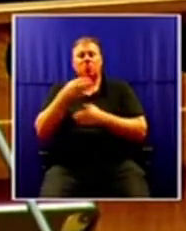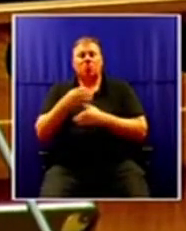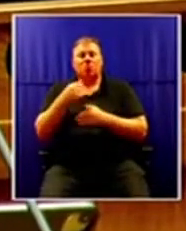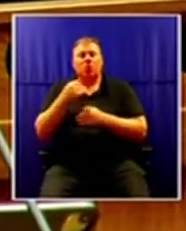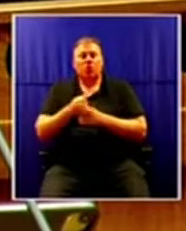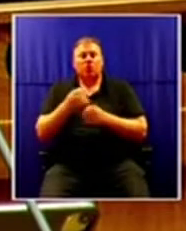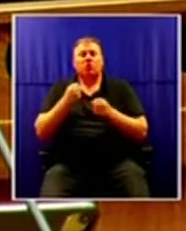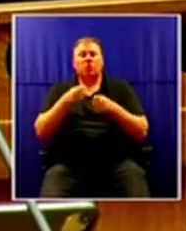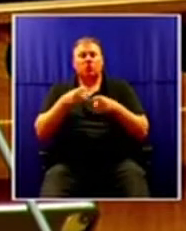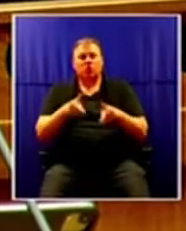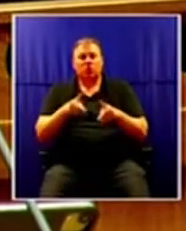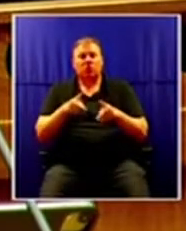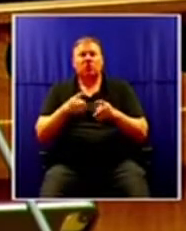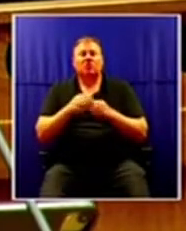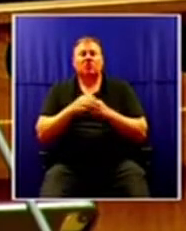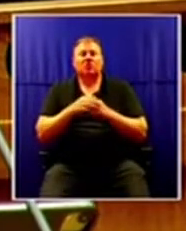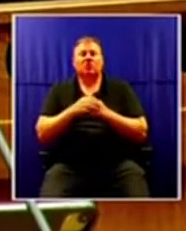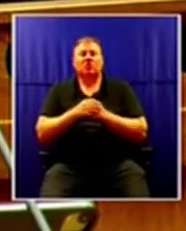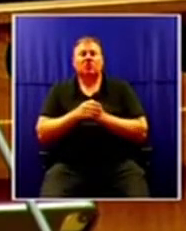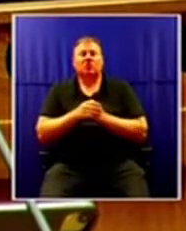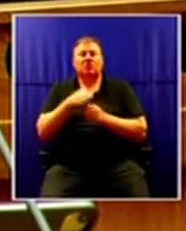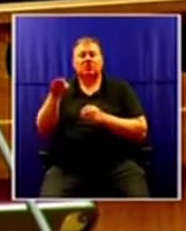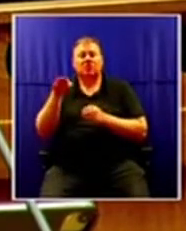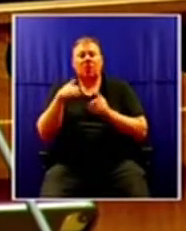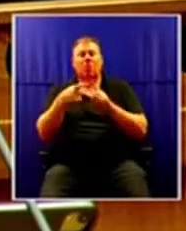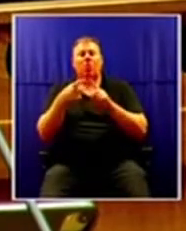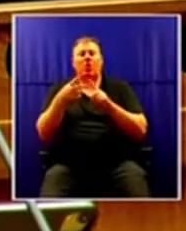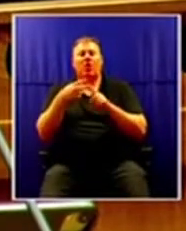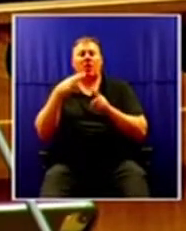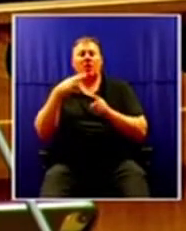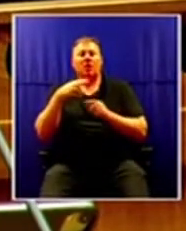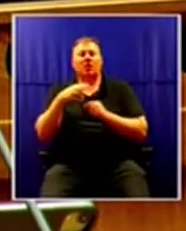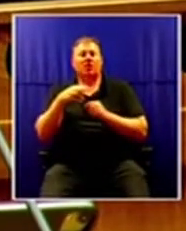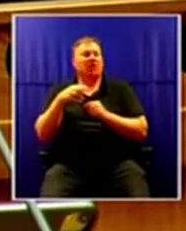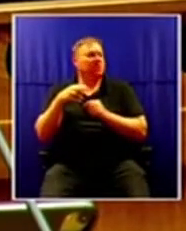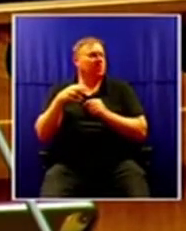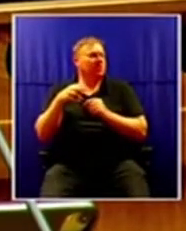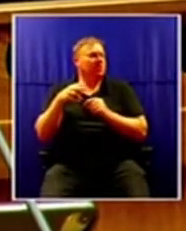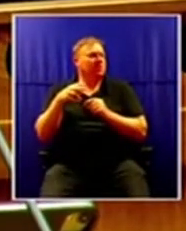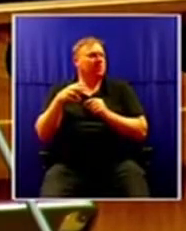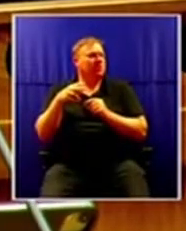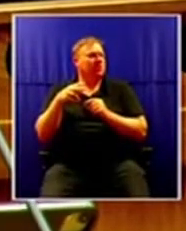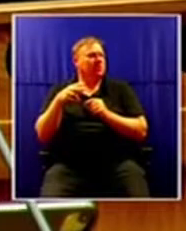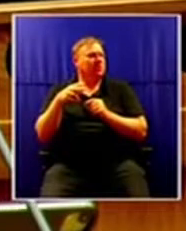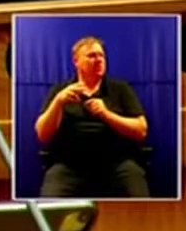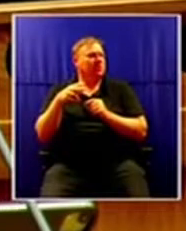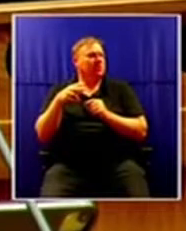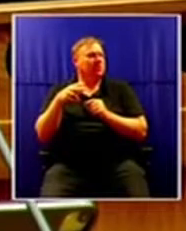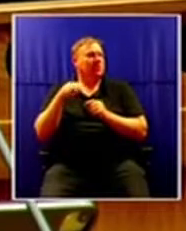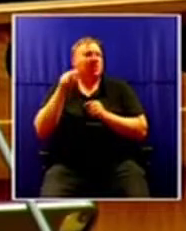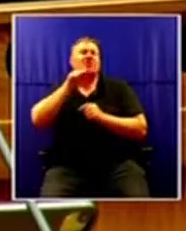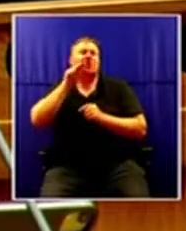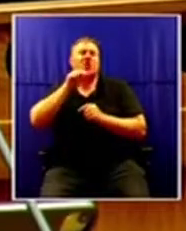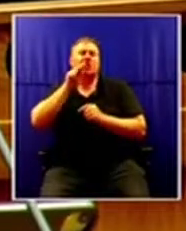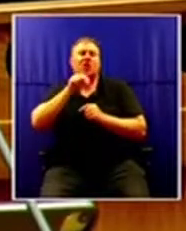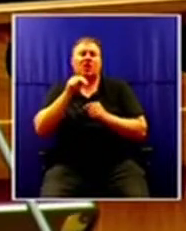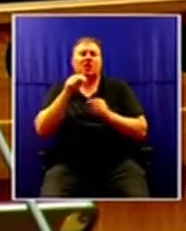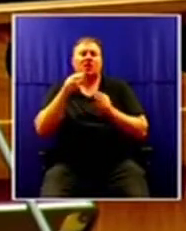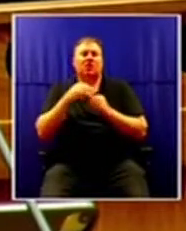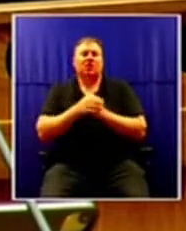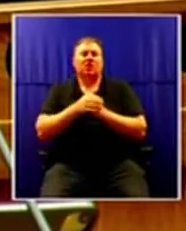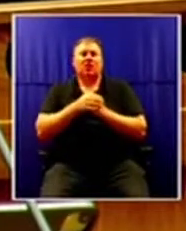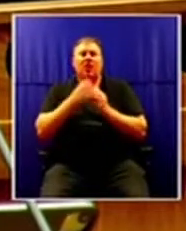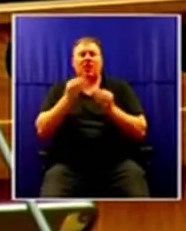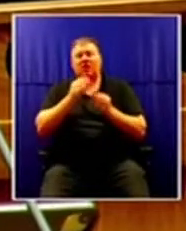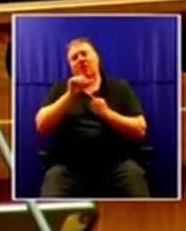Cameroon, in Nigeria, and Zimbabwe. Now we have developed this homegrown capability by one